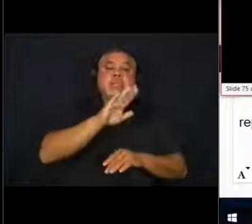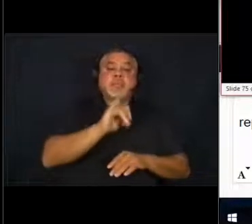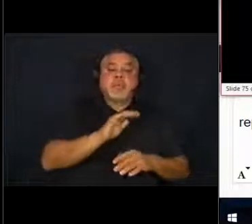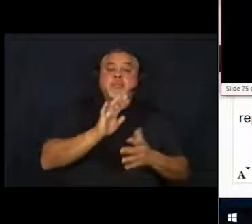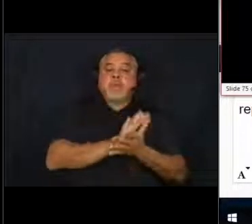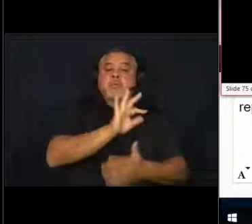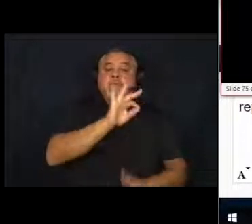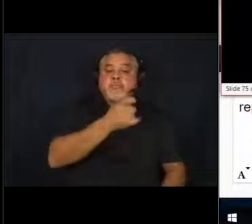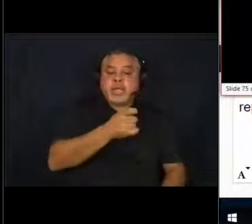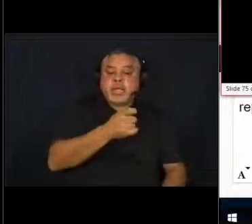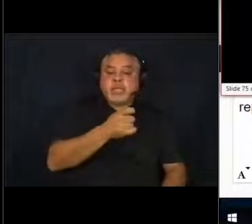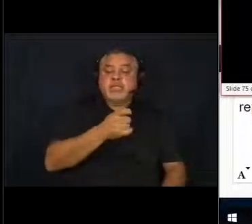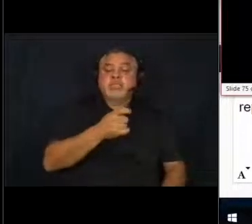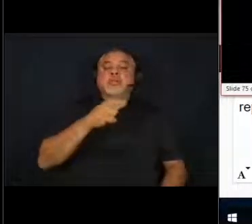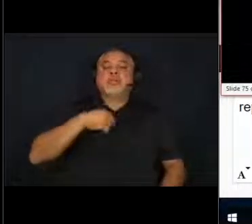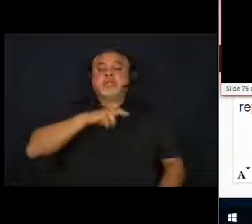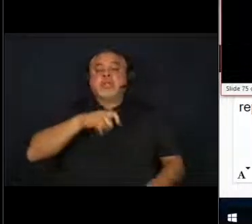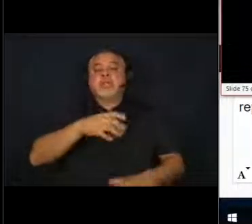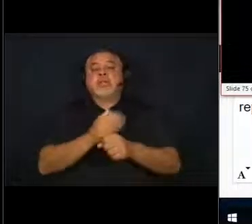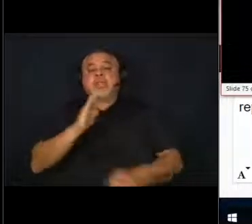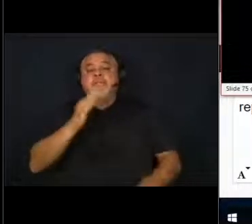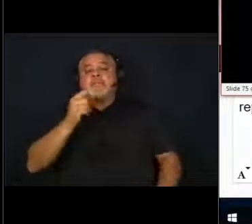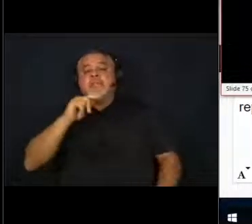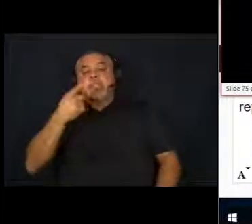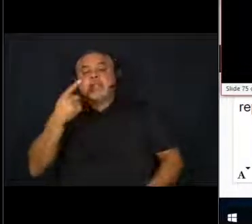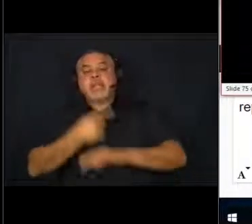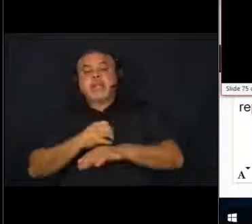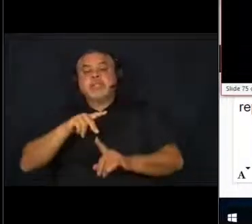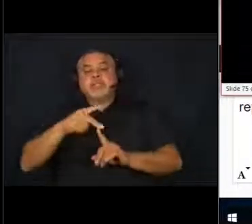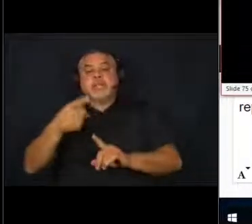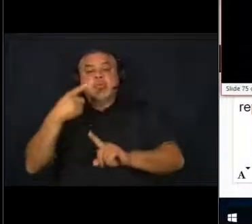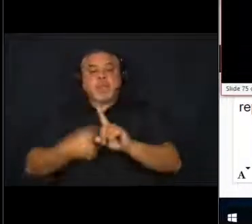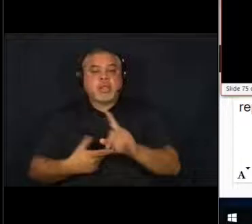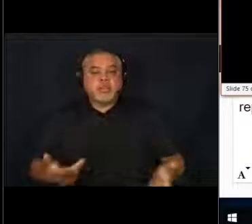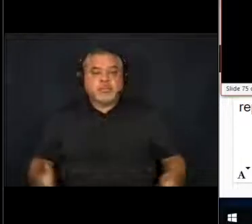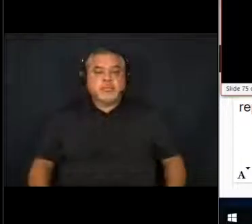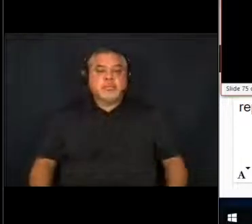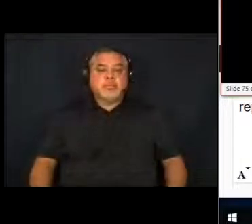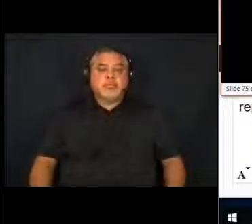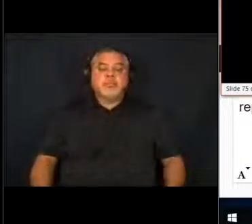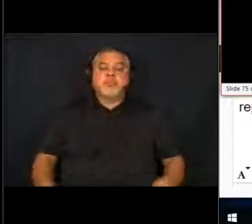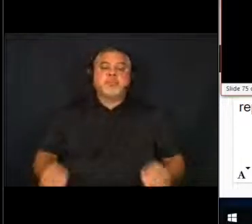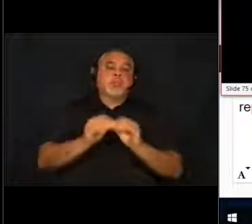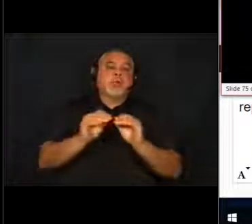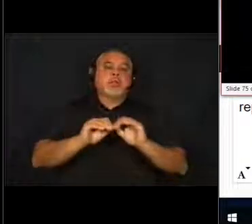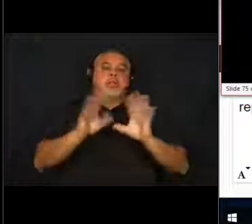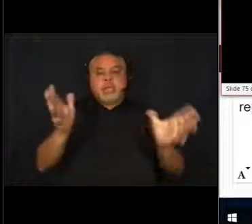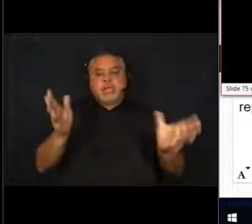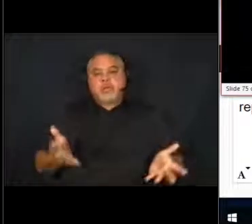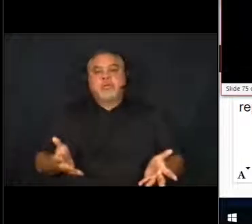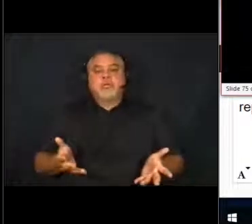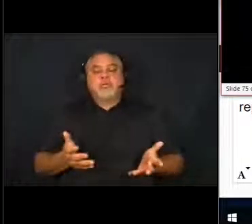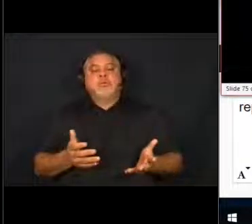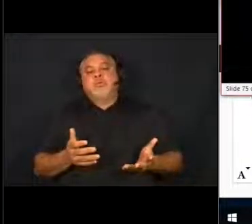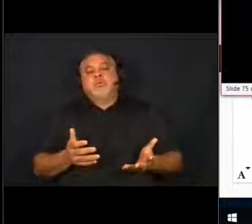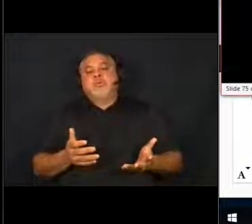fax, then we need it by the 15th day of the second month. So much more clear when we put it